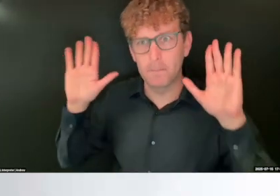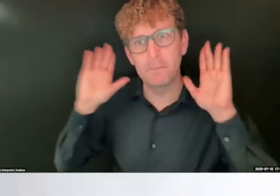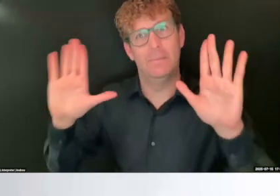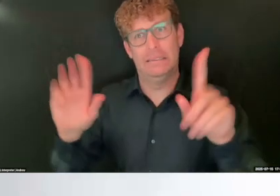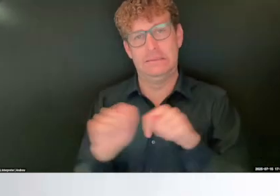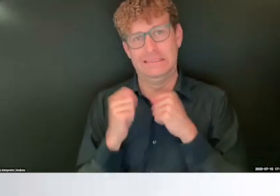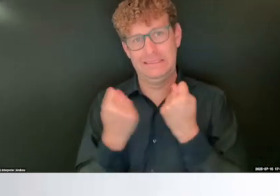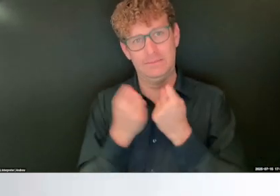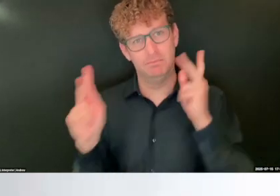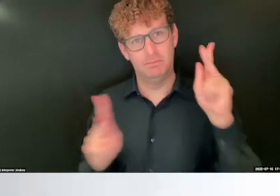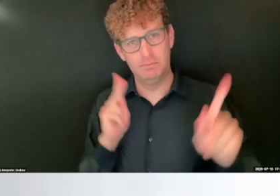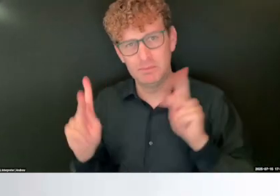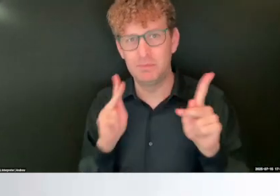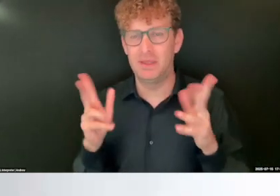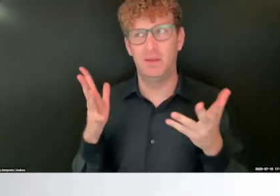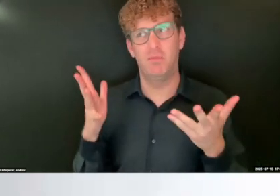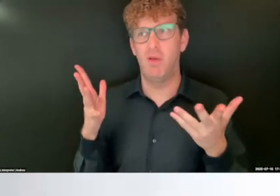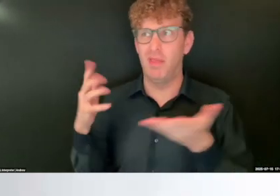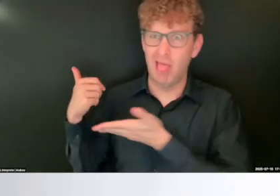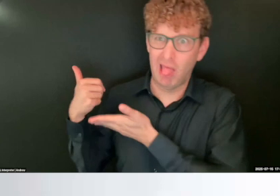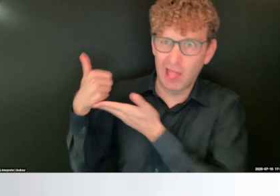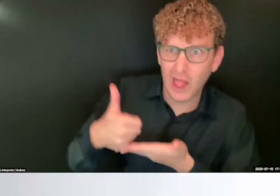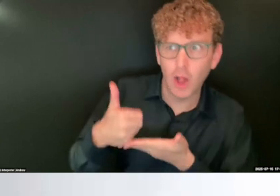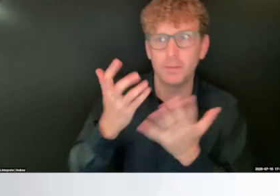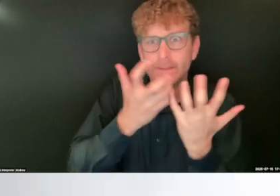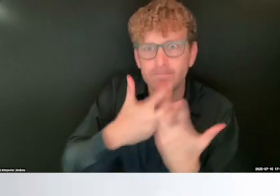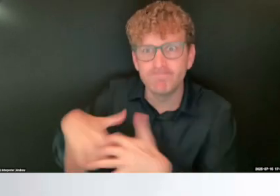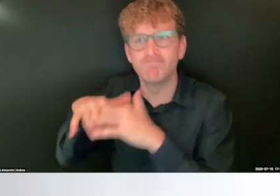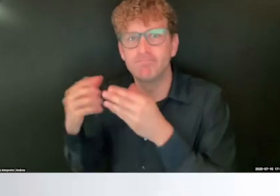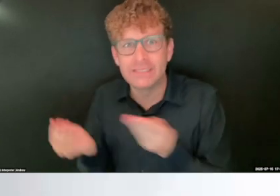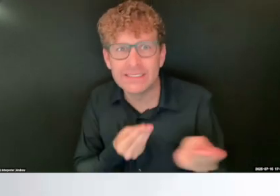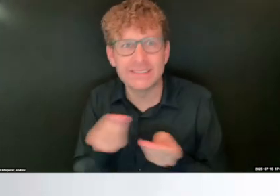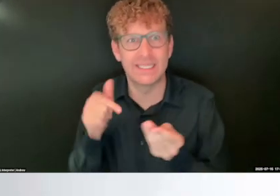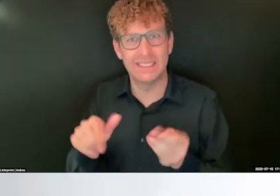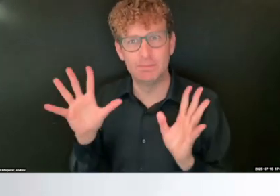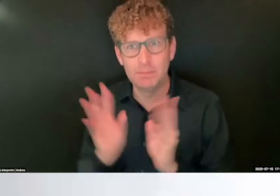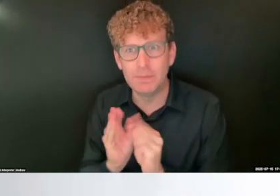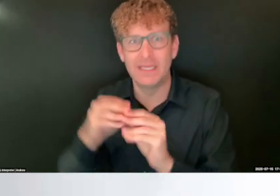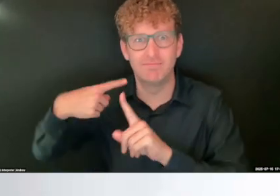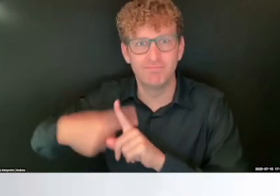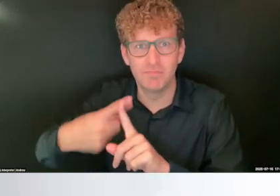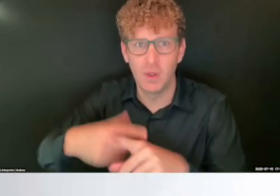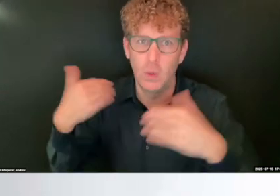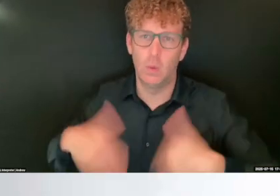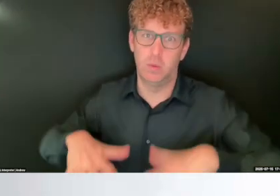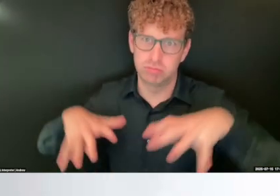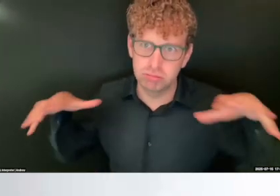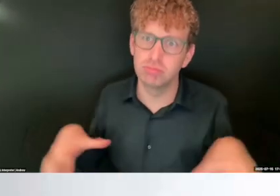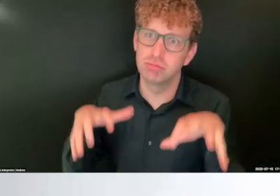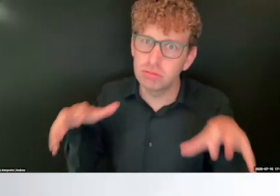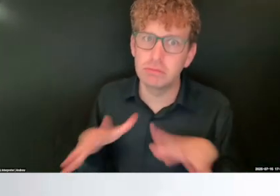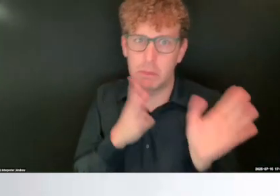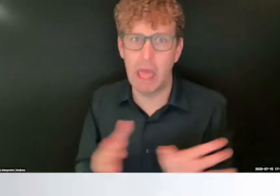facilitation of these meetings every month. It's a huge lift in planning these, and we wouldn't be able to hold